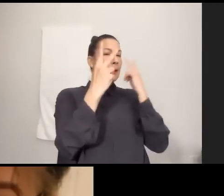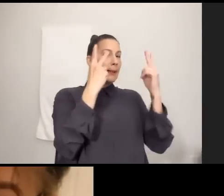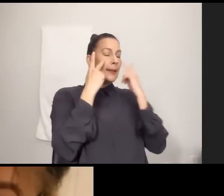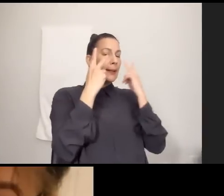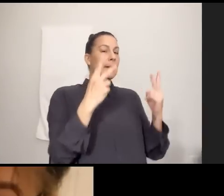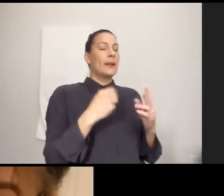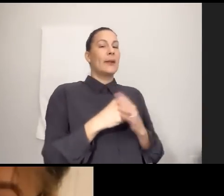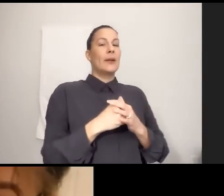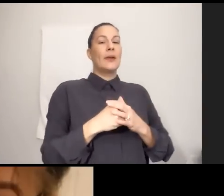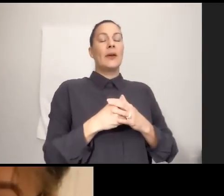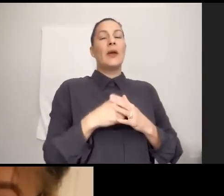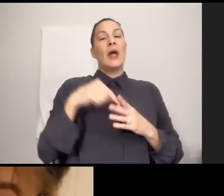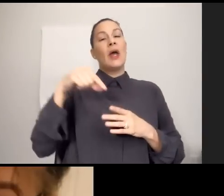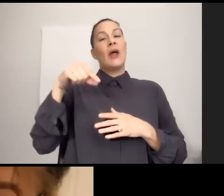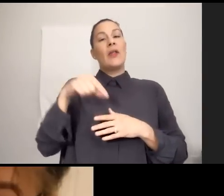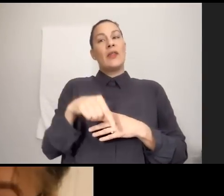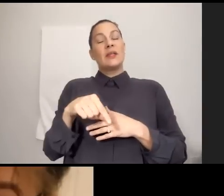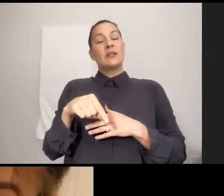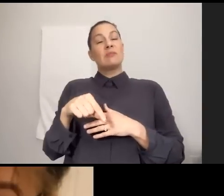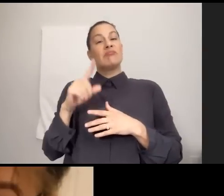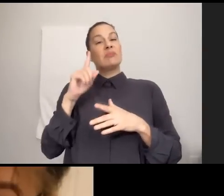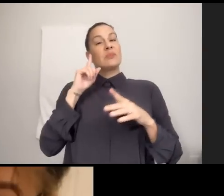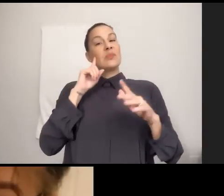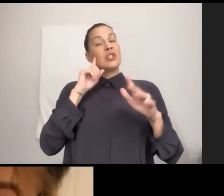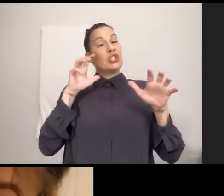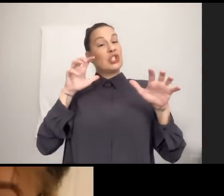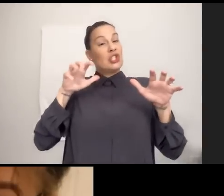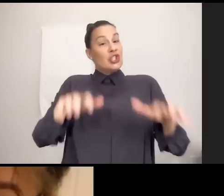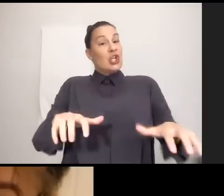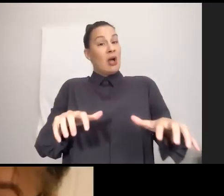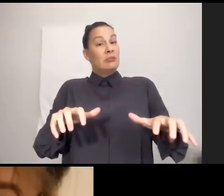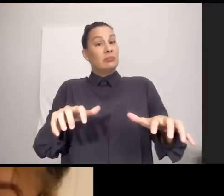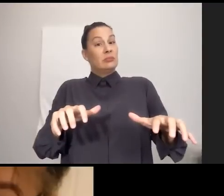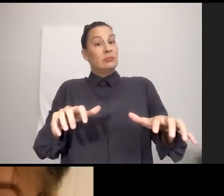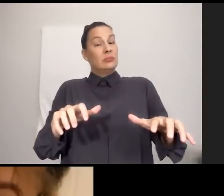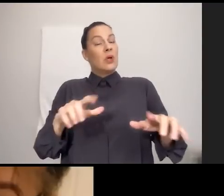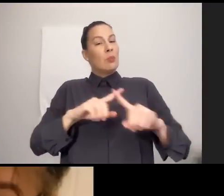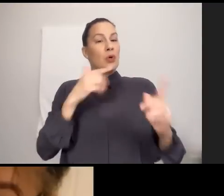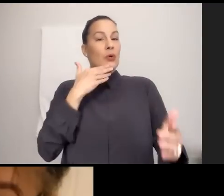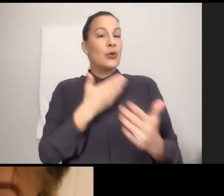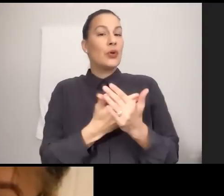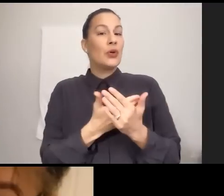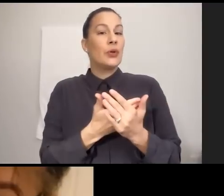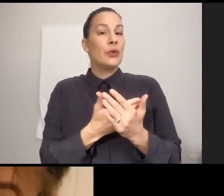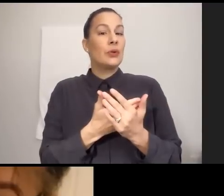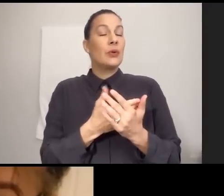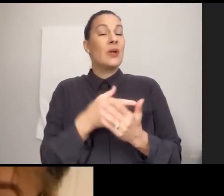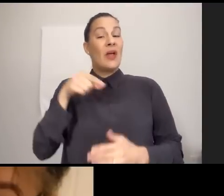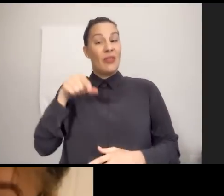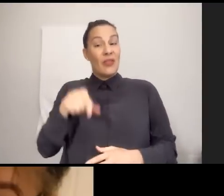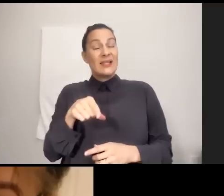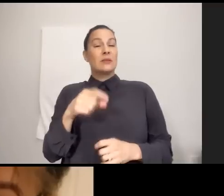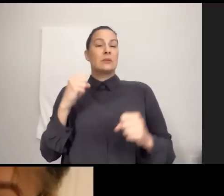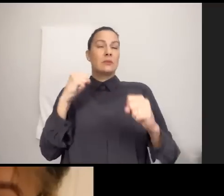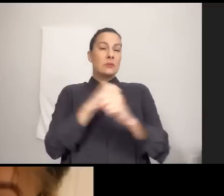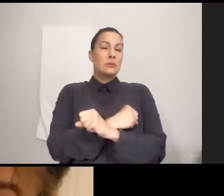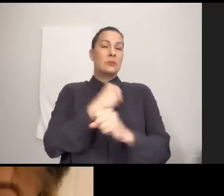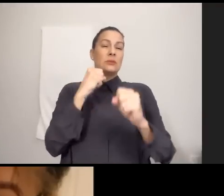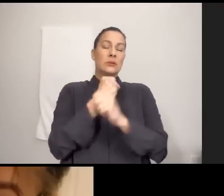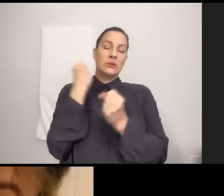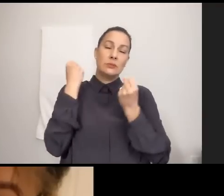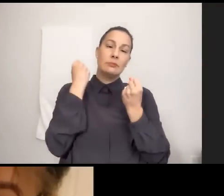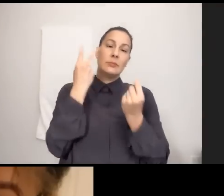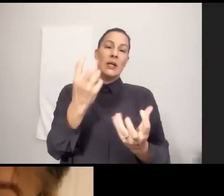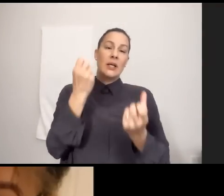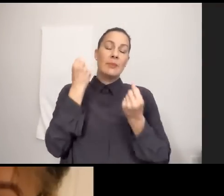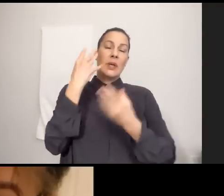best possible way. This is a fight decades and decades in the making, and I'm grateful to be